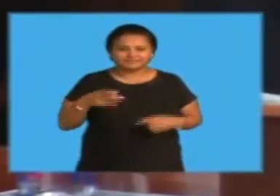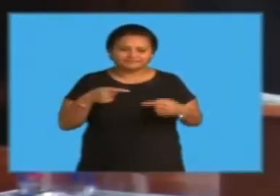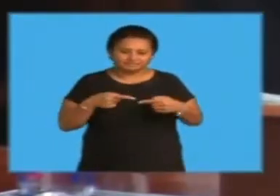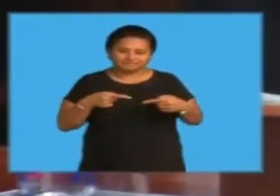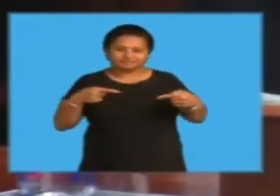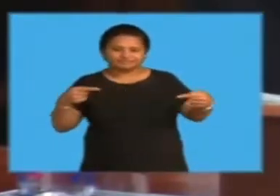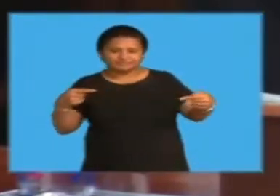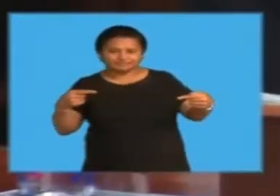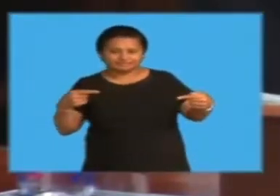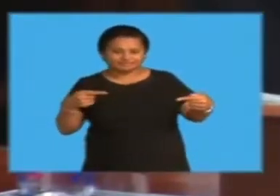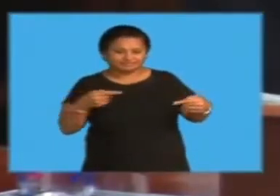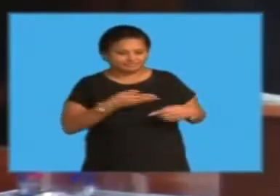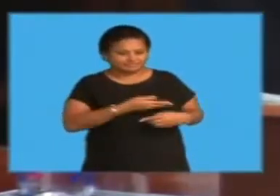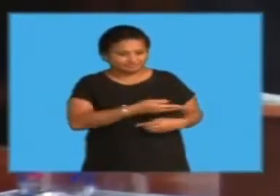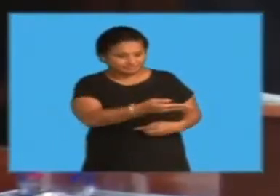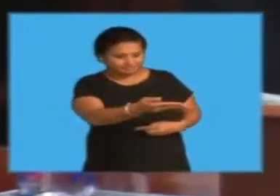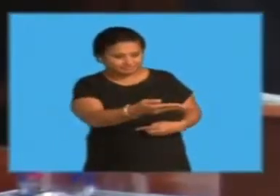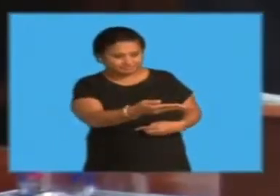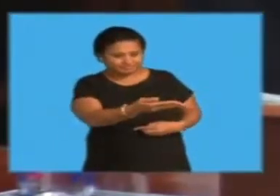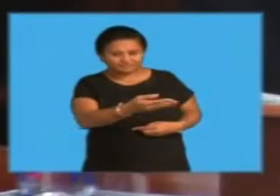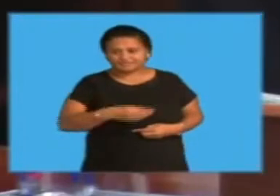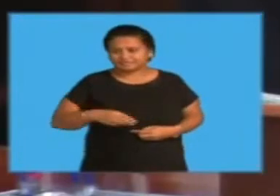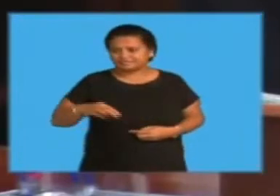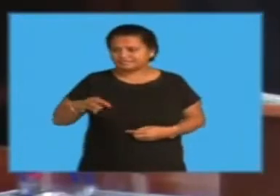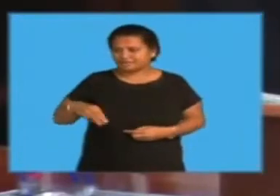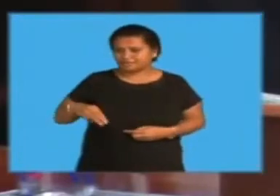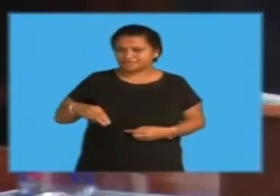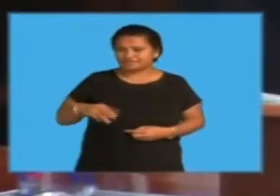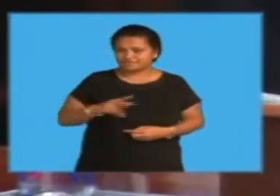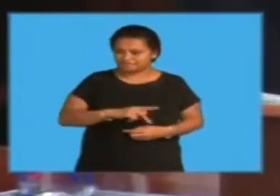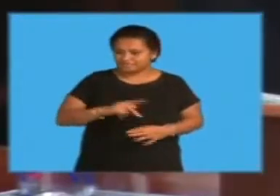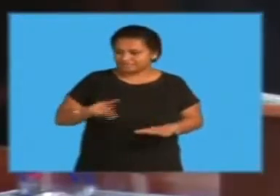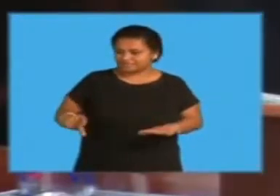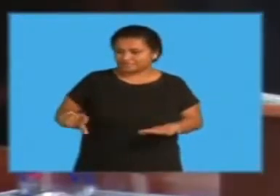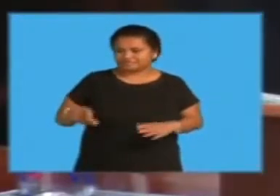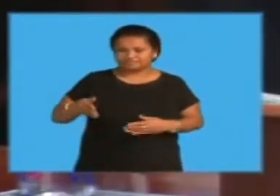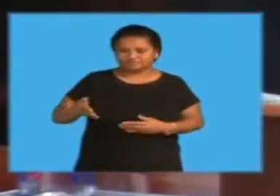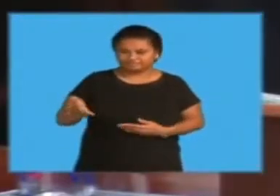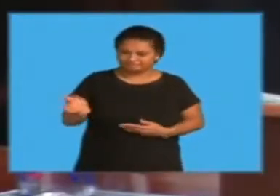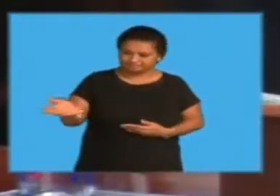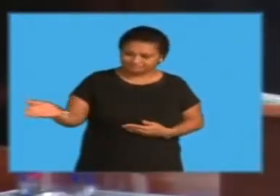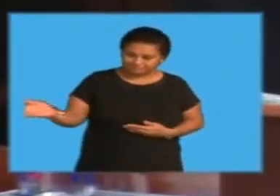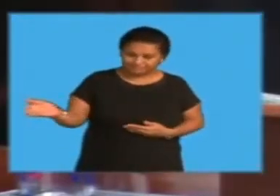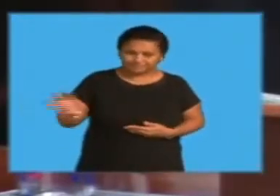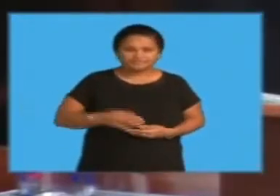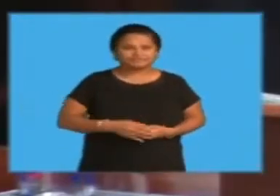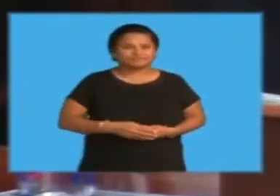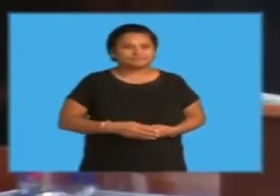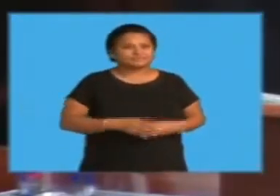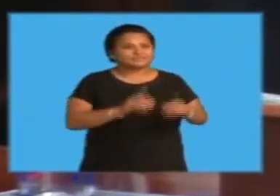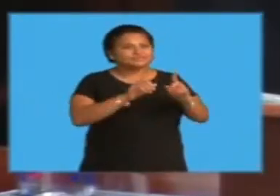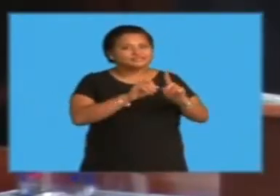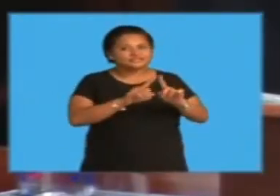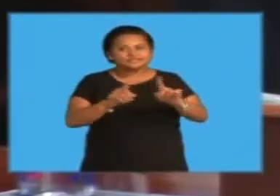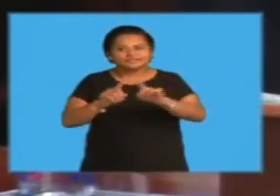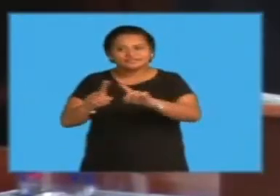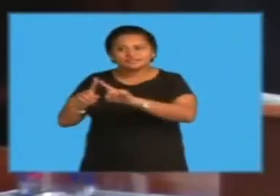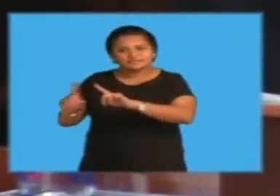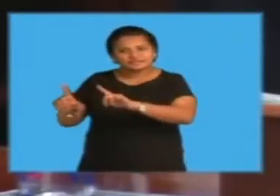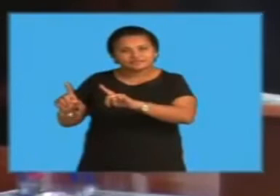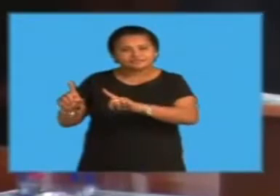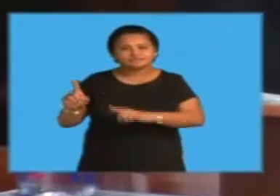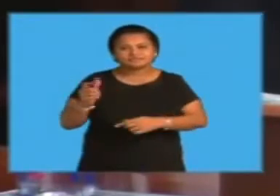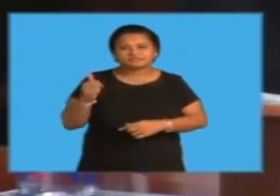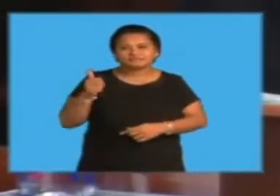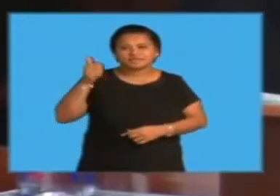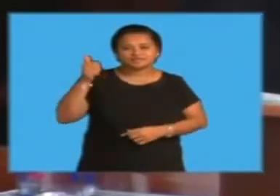Honourable Members of Parliament, Your Excellencies, High Commissioners, Ambassadors, Members of the Diplomatic Corps,